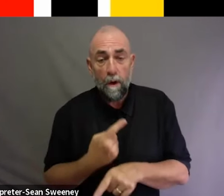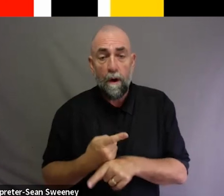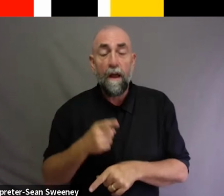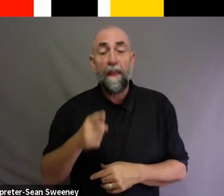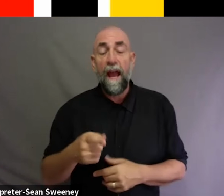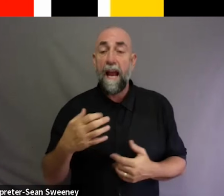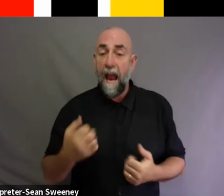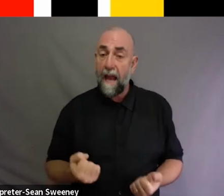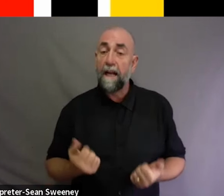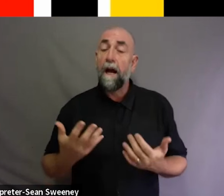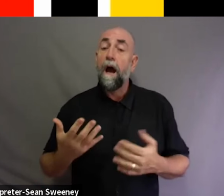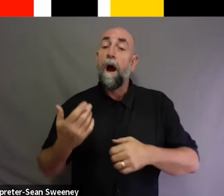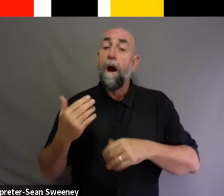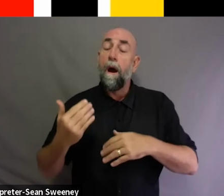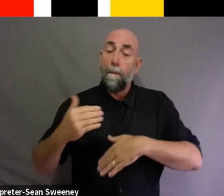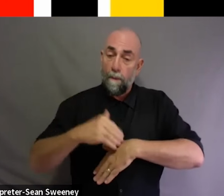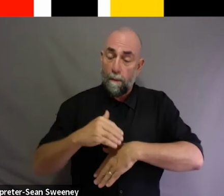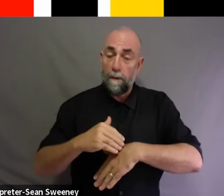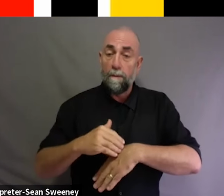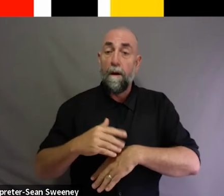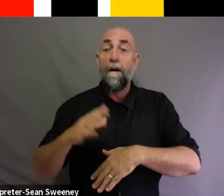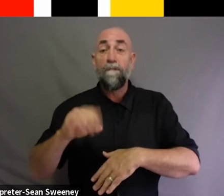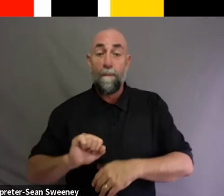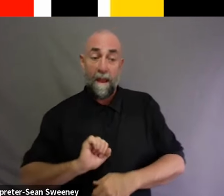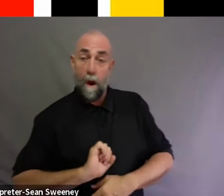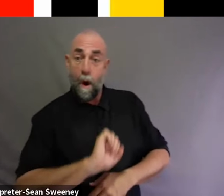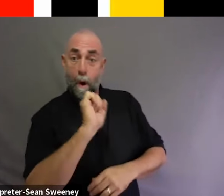had generated from their own choices and behaviour.